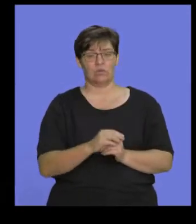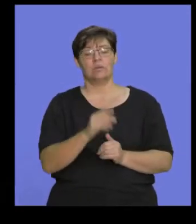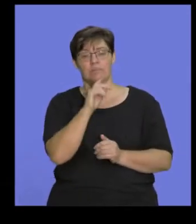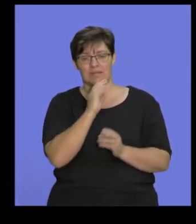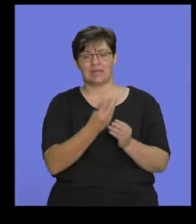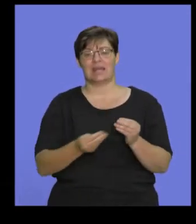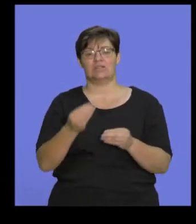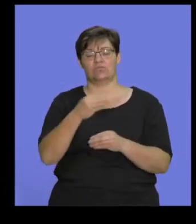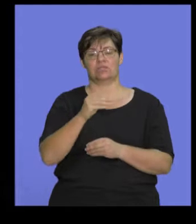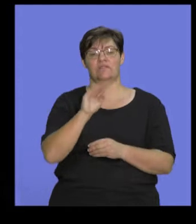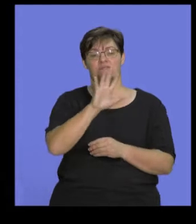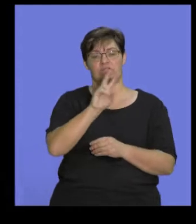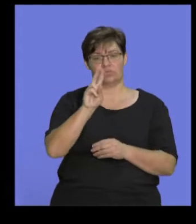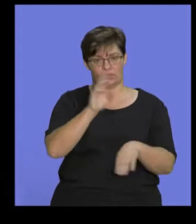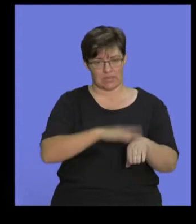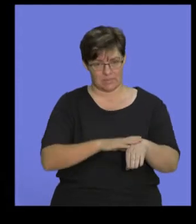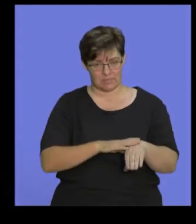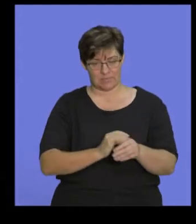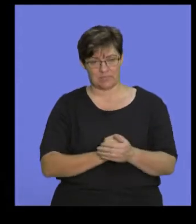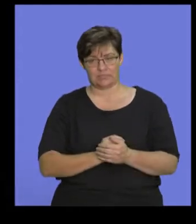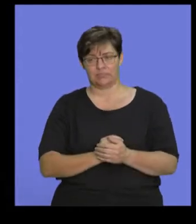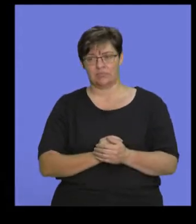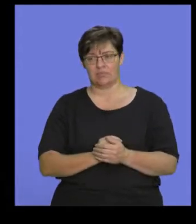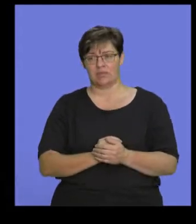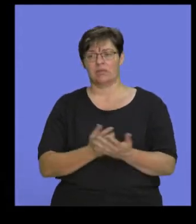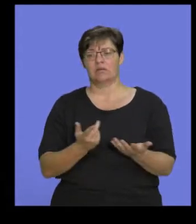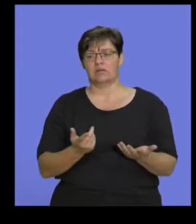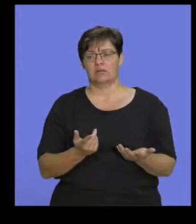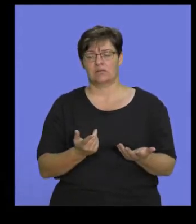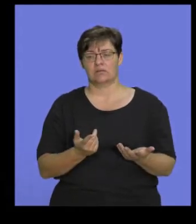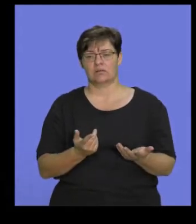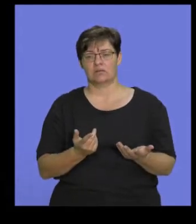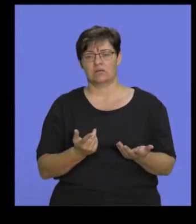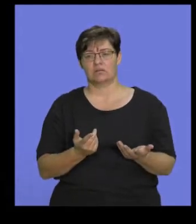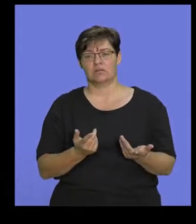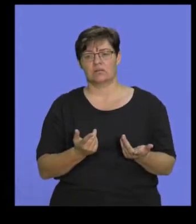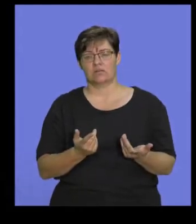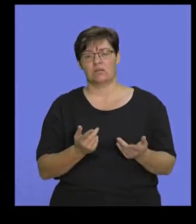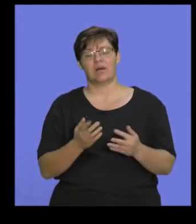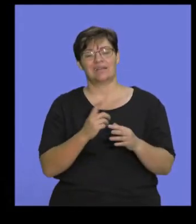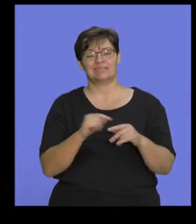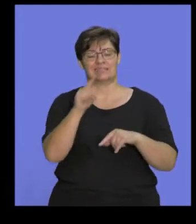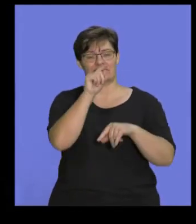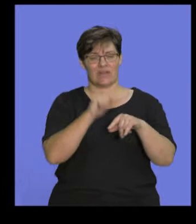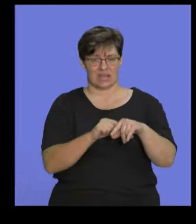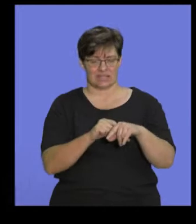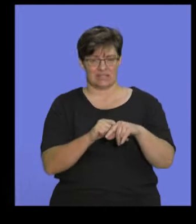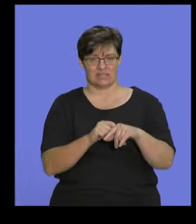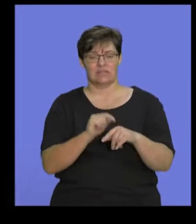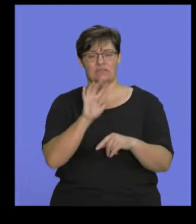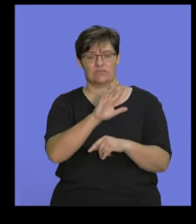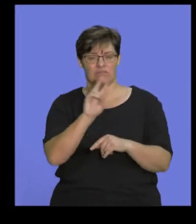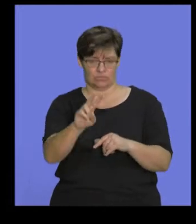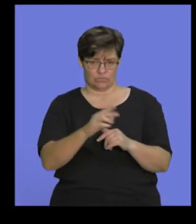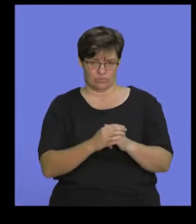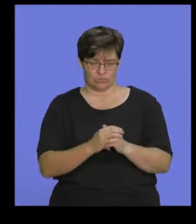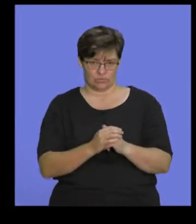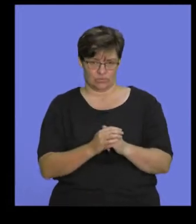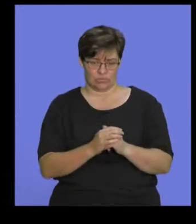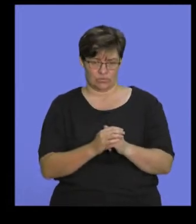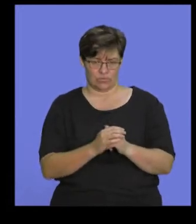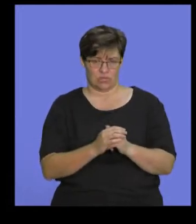you're getting the interest 52 times in a year, and then you're getting your interest is divided into